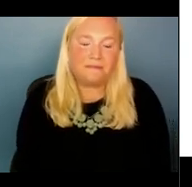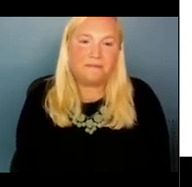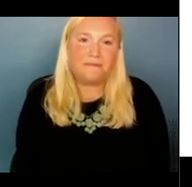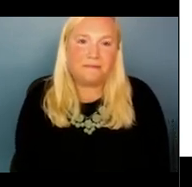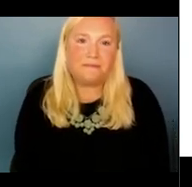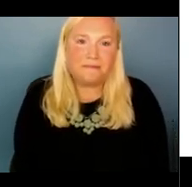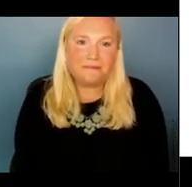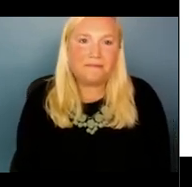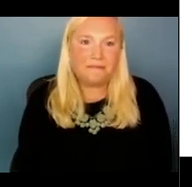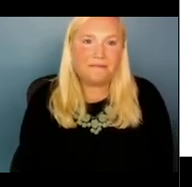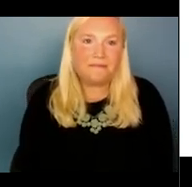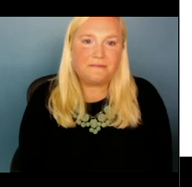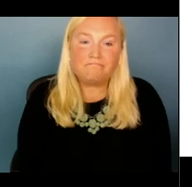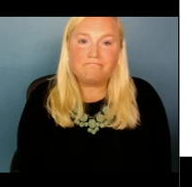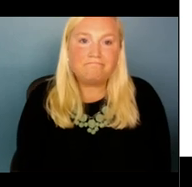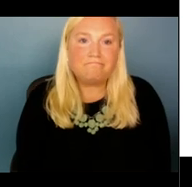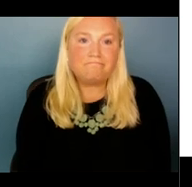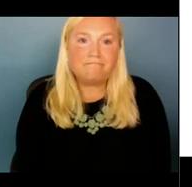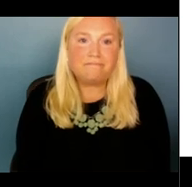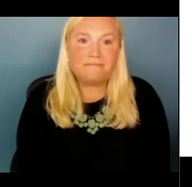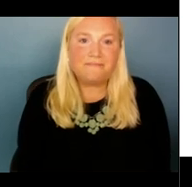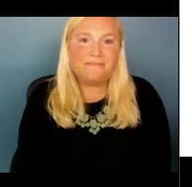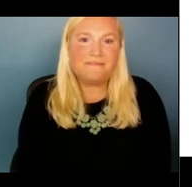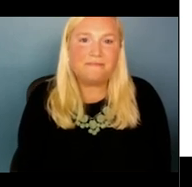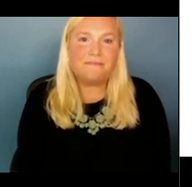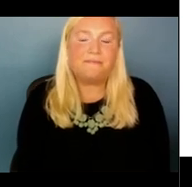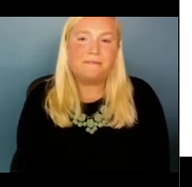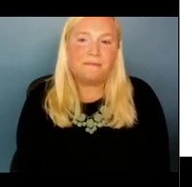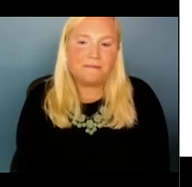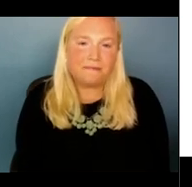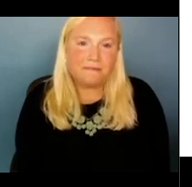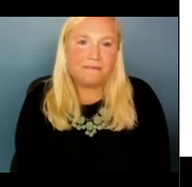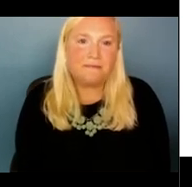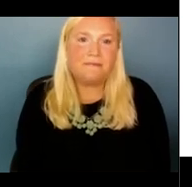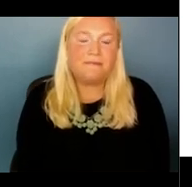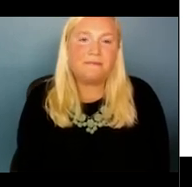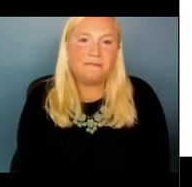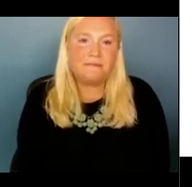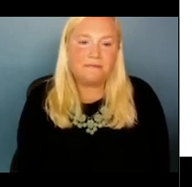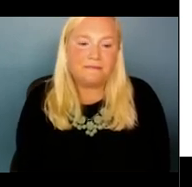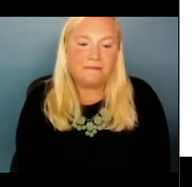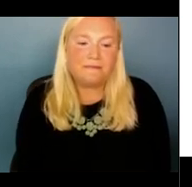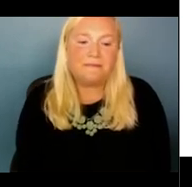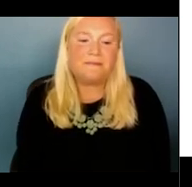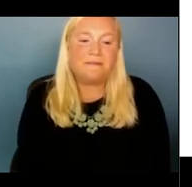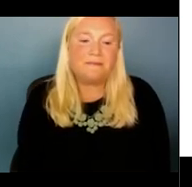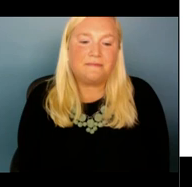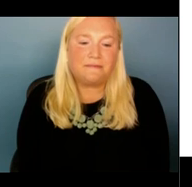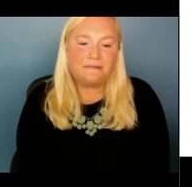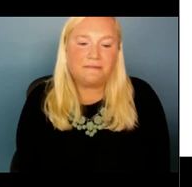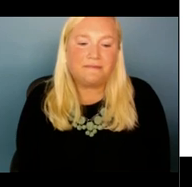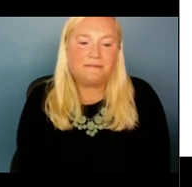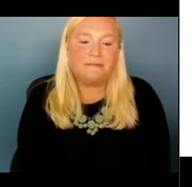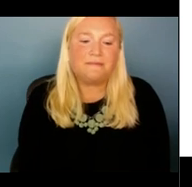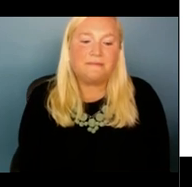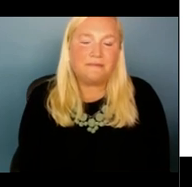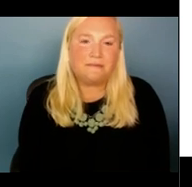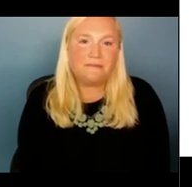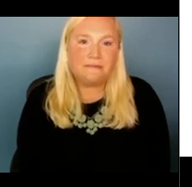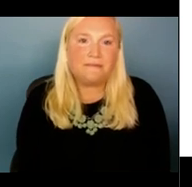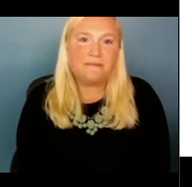to stamp out the stuttering. It is not just to focus on that fluent speech because the kid doesn't need